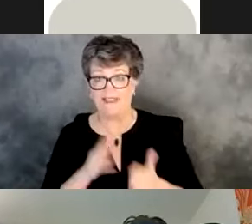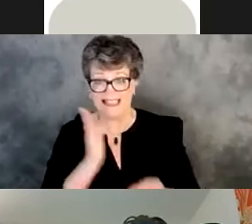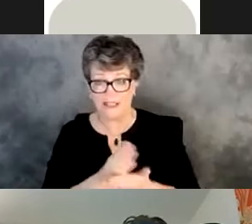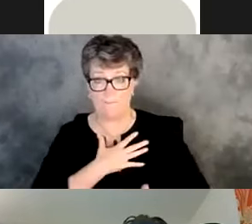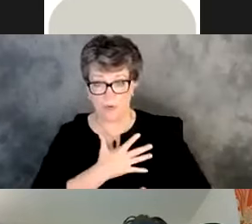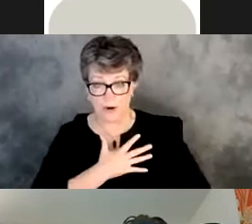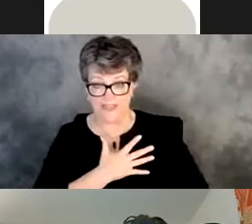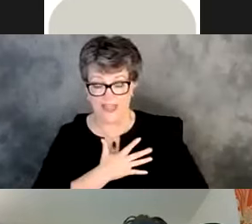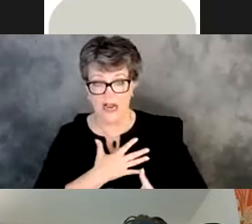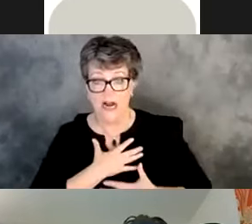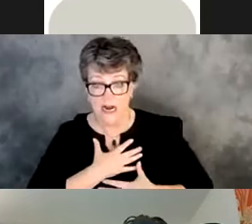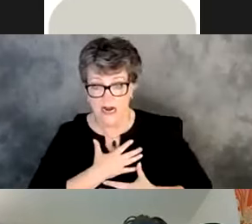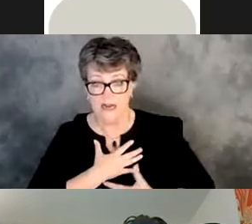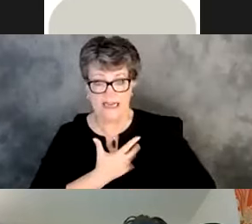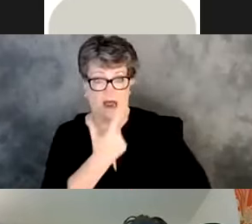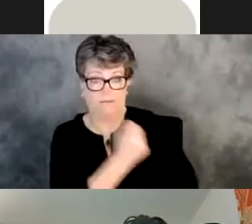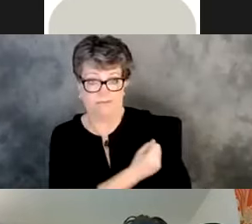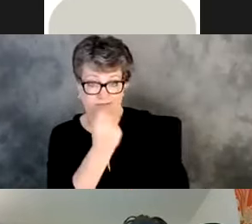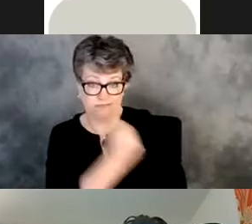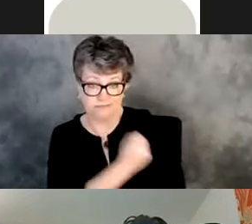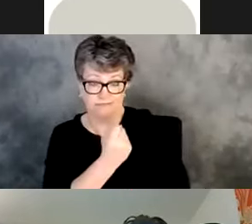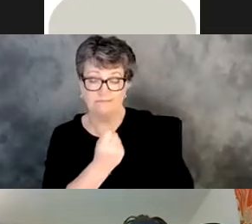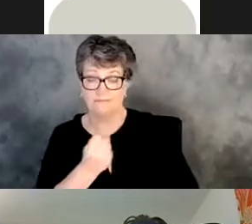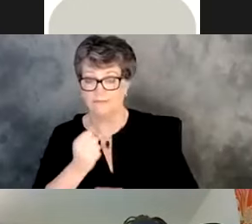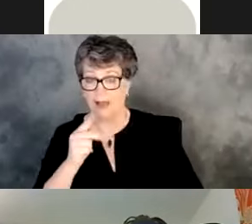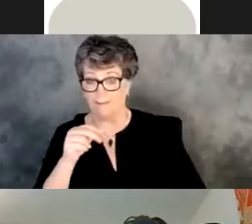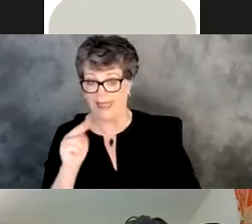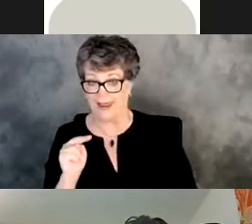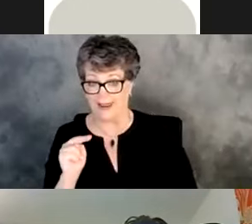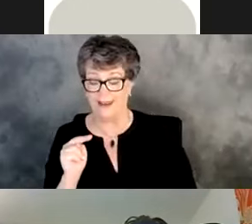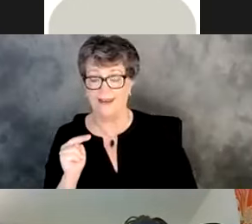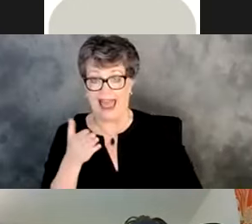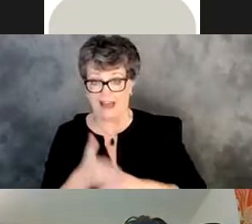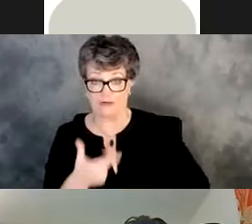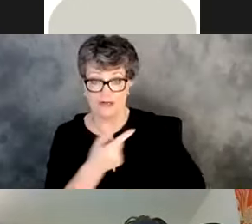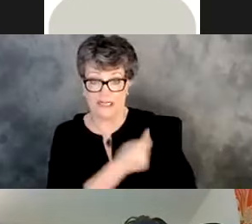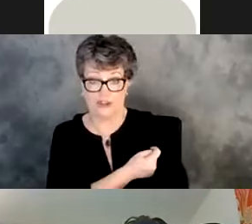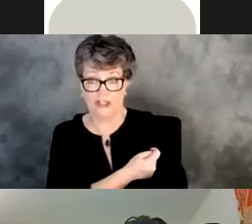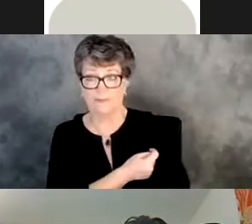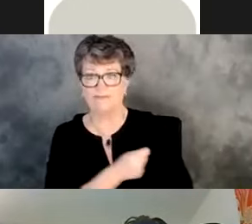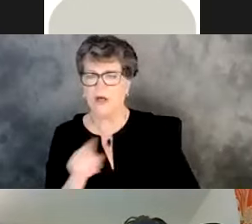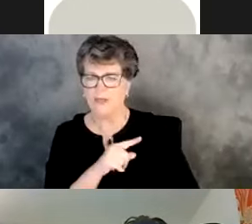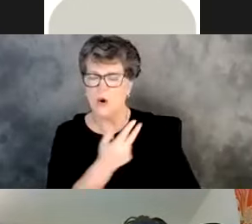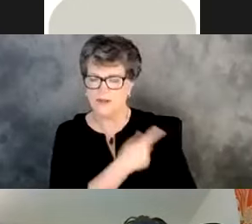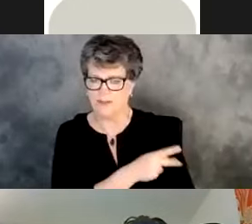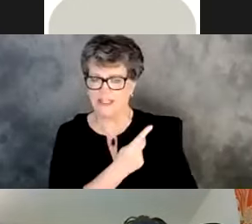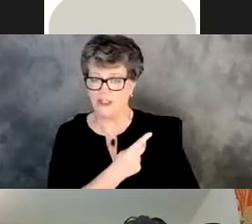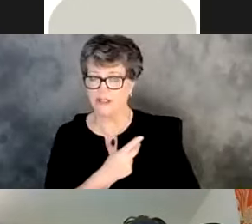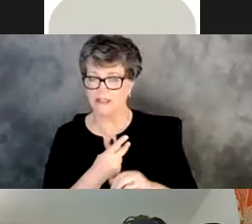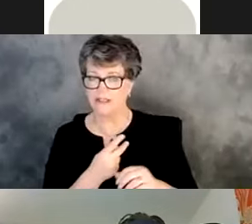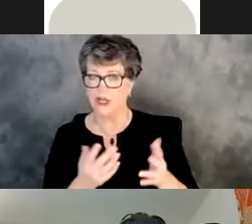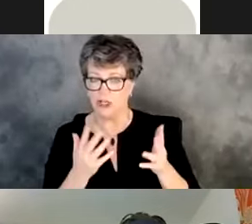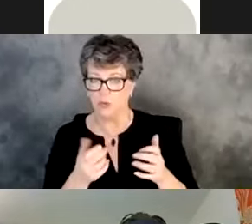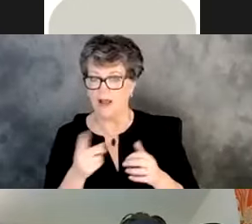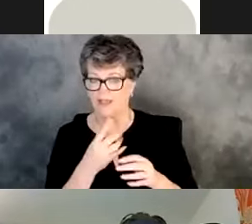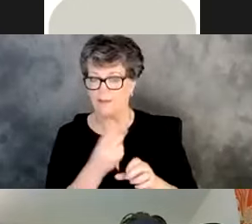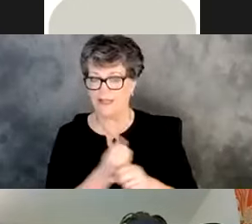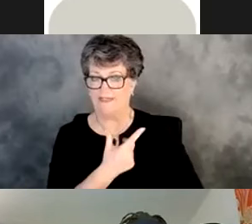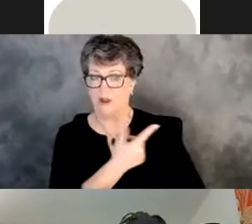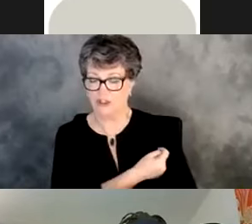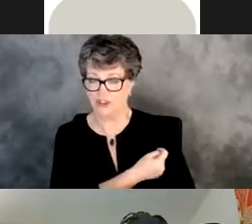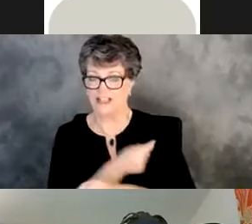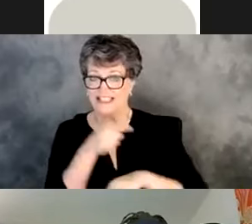or needed an EpiPen after getting another injection, those patients, you really want them to get their injections